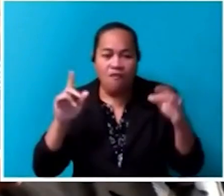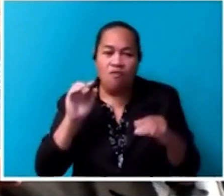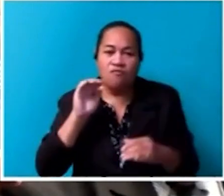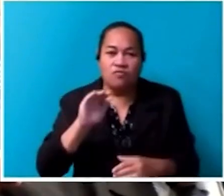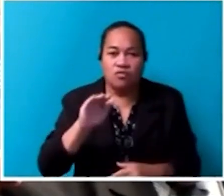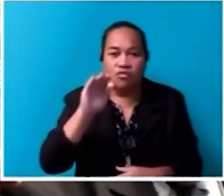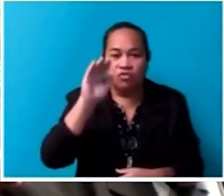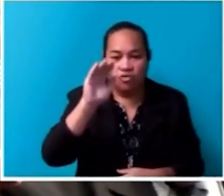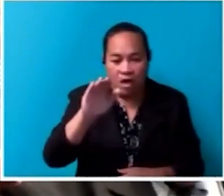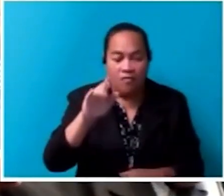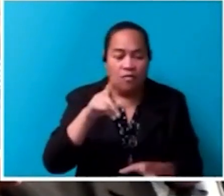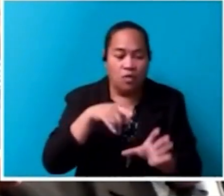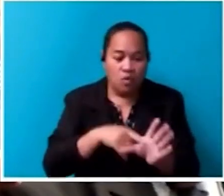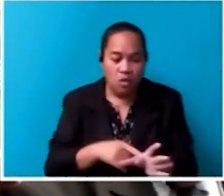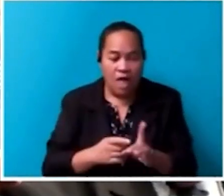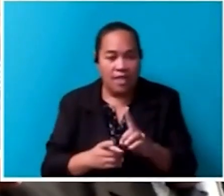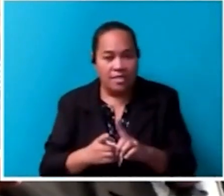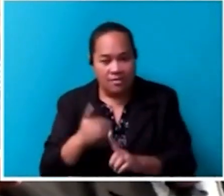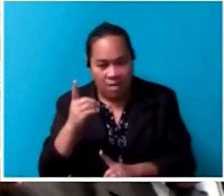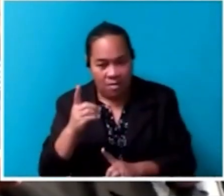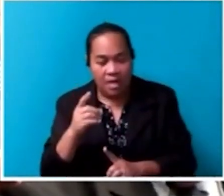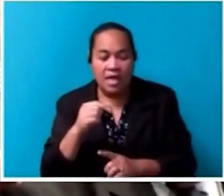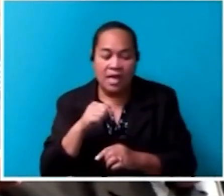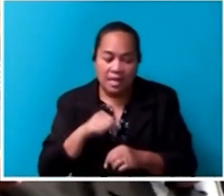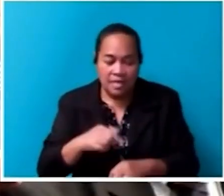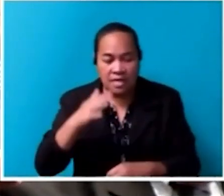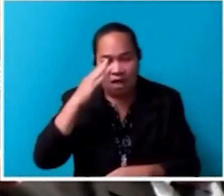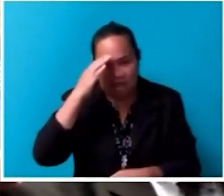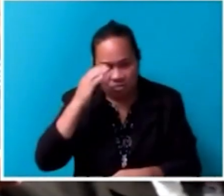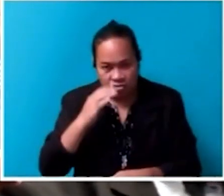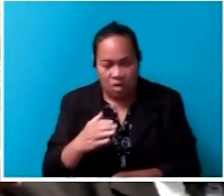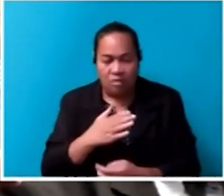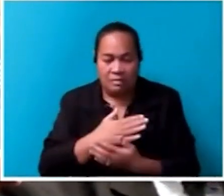future of youth development in our beloved nation.